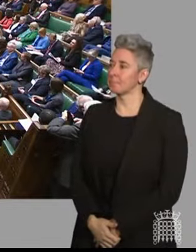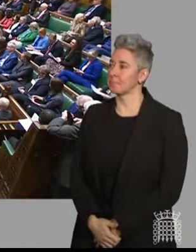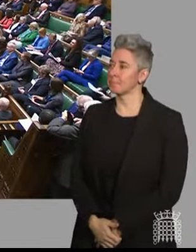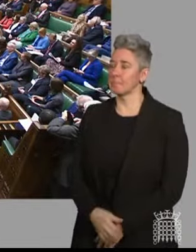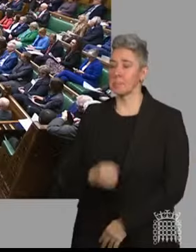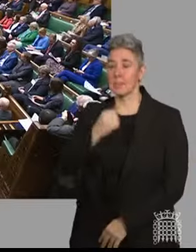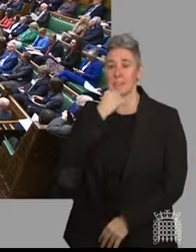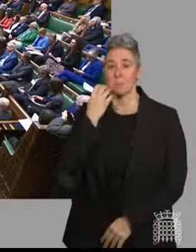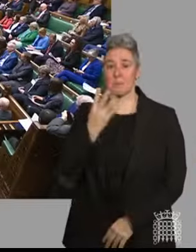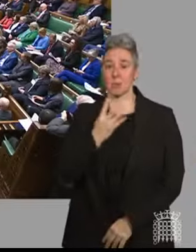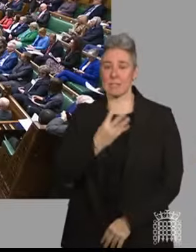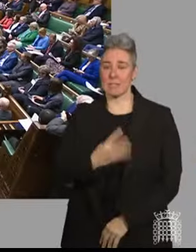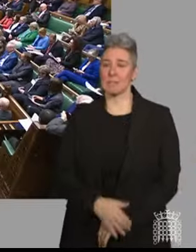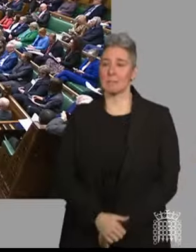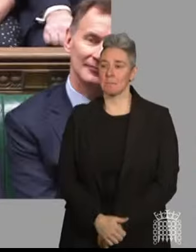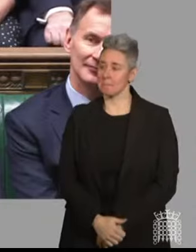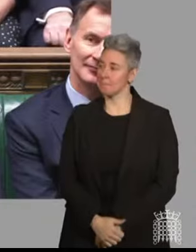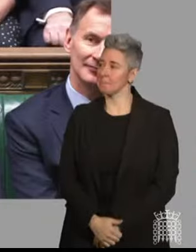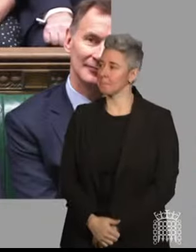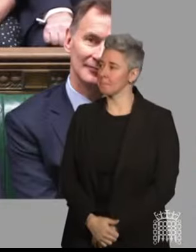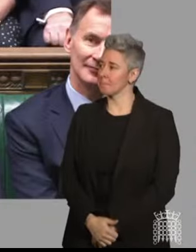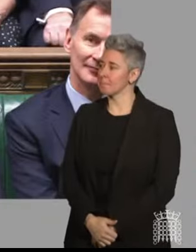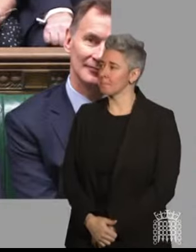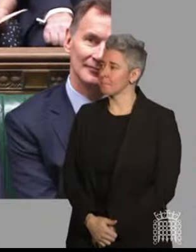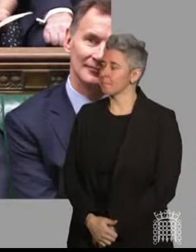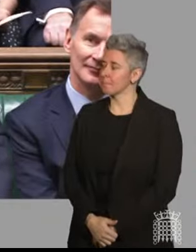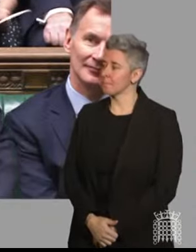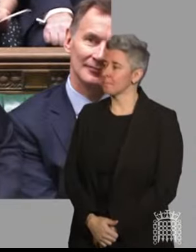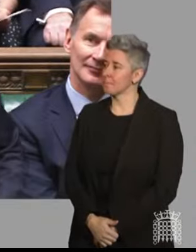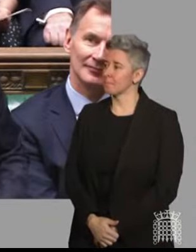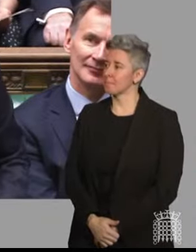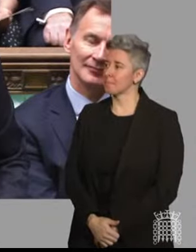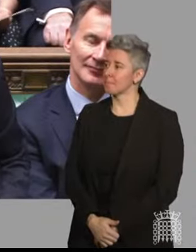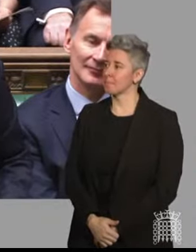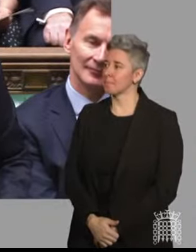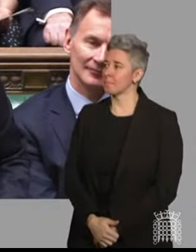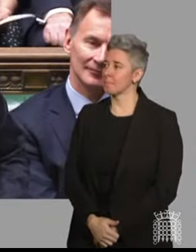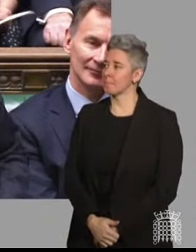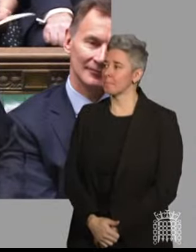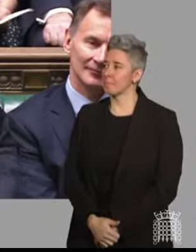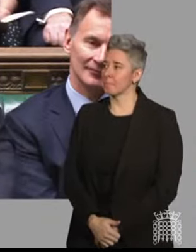Mr. Speaker, we are providing extensive financial support worth over £100 billion, or